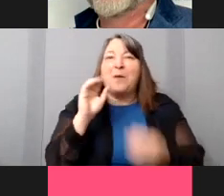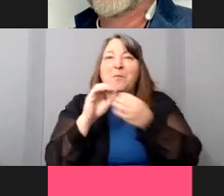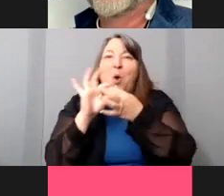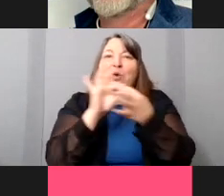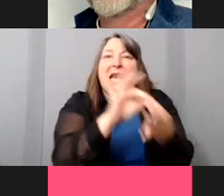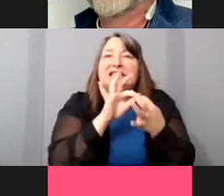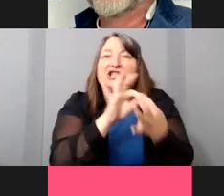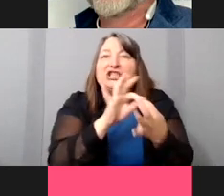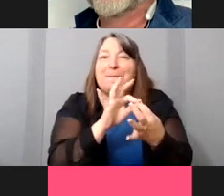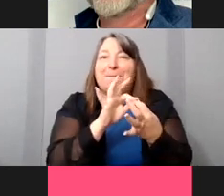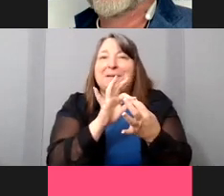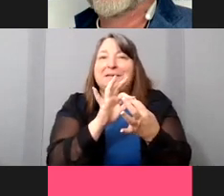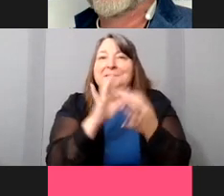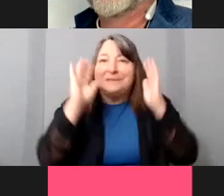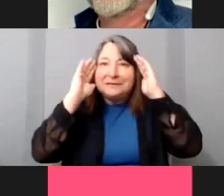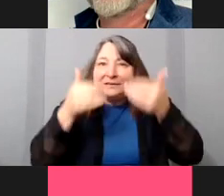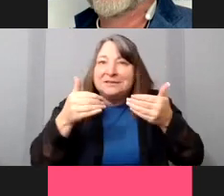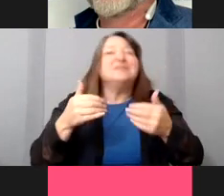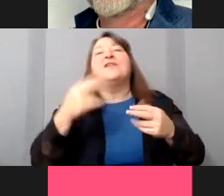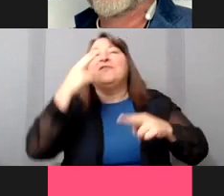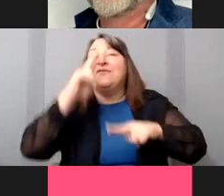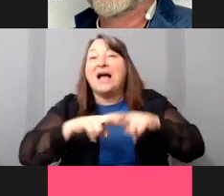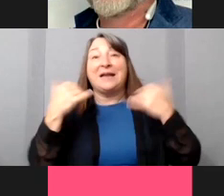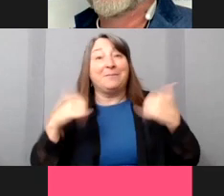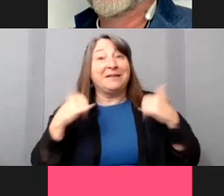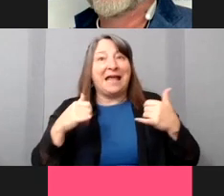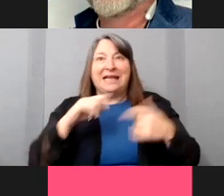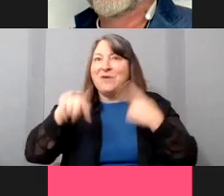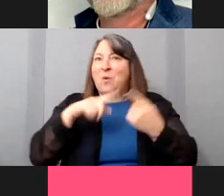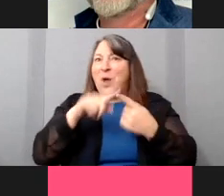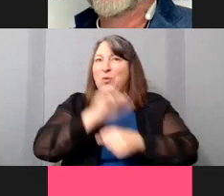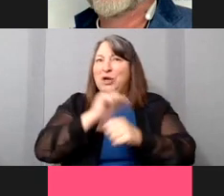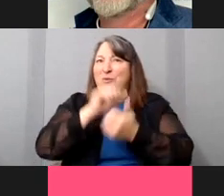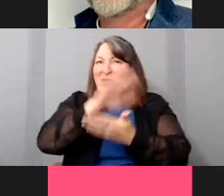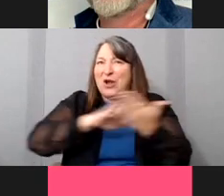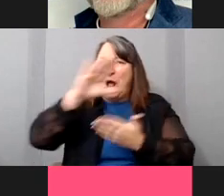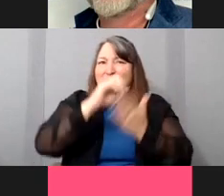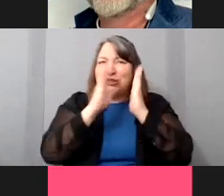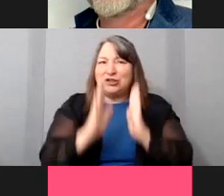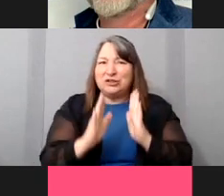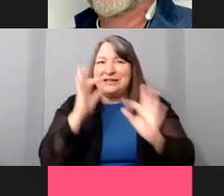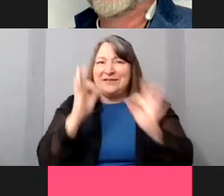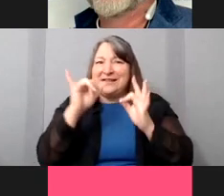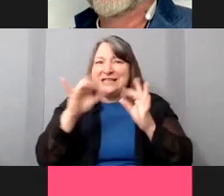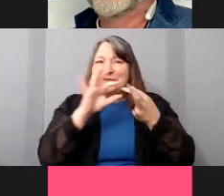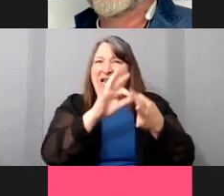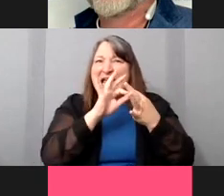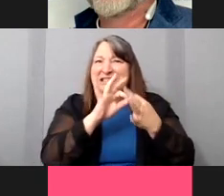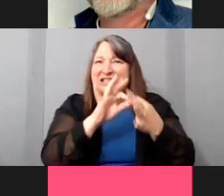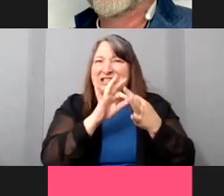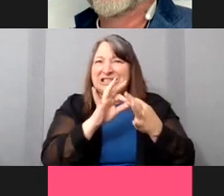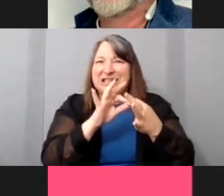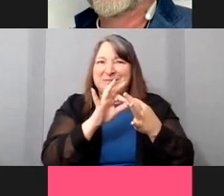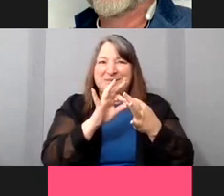for fun and play, even when working with college students, right? If these relationships are kind of a slog, I don't think folks are